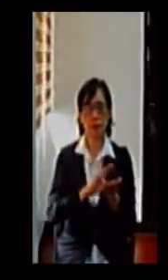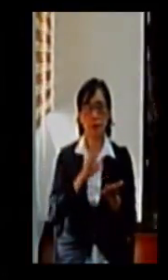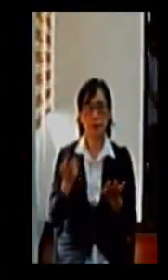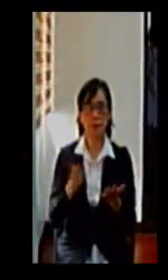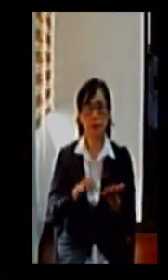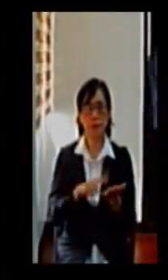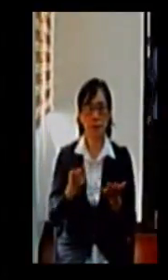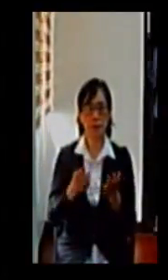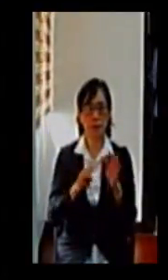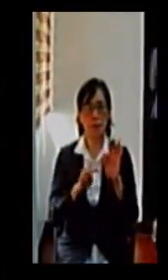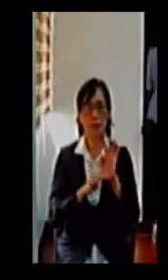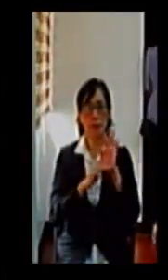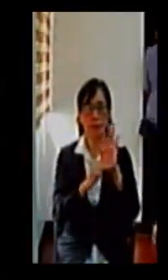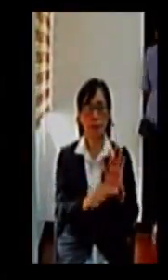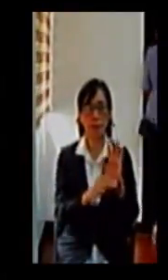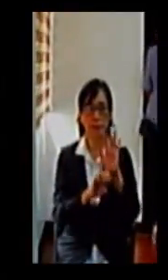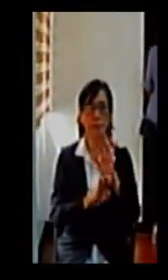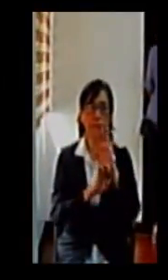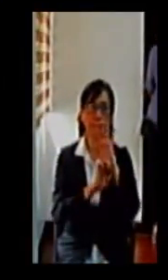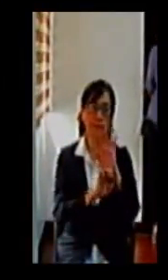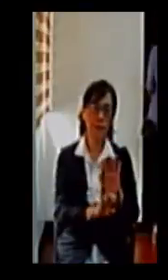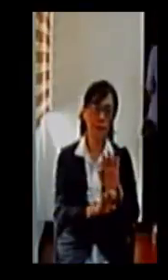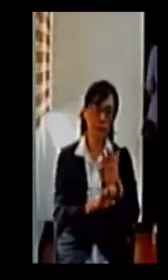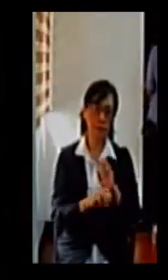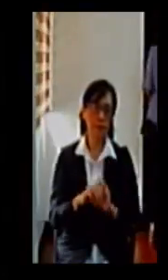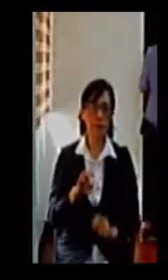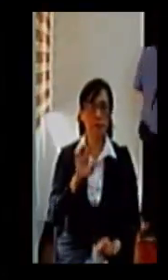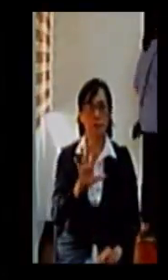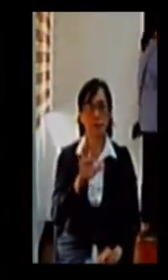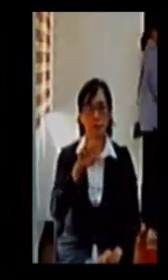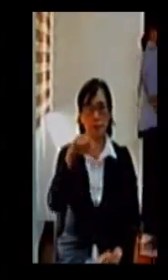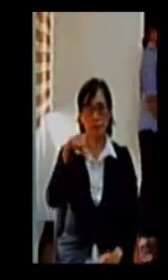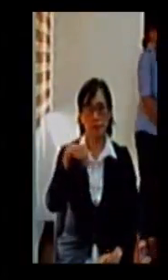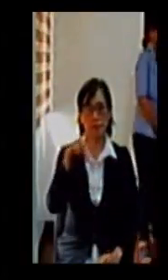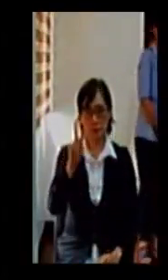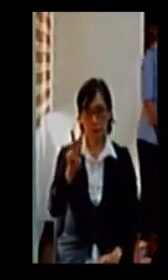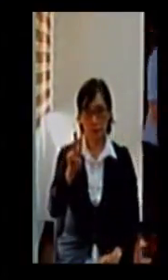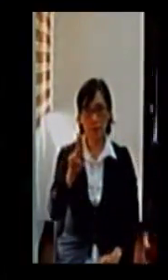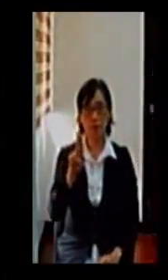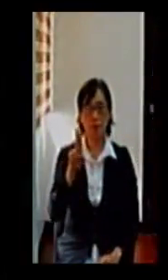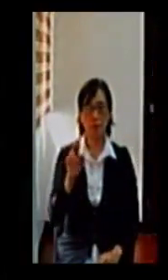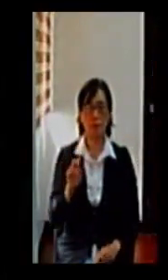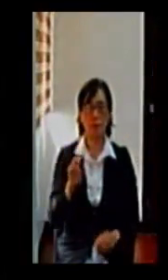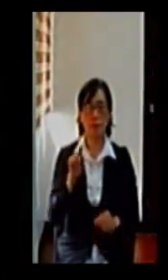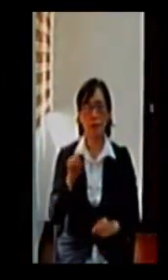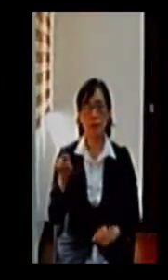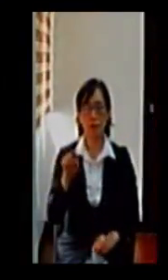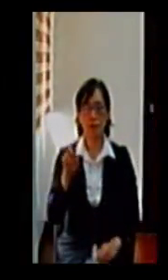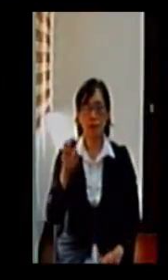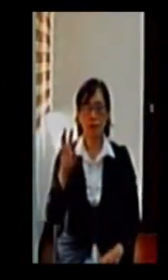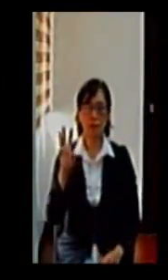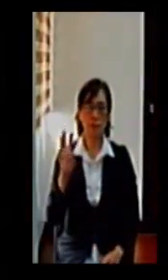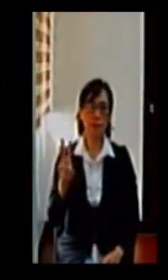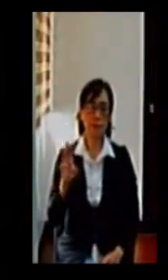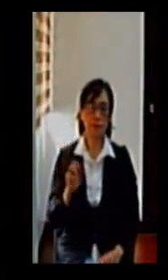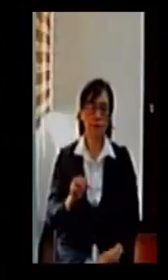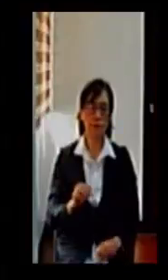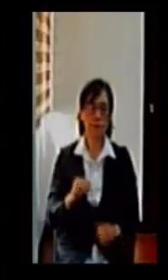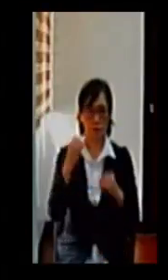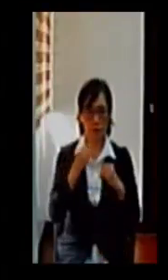marked as Exhibit Quintuple U to Quintuple U-6. And finally, the last